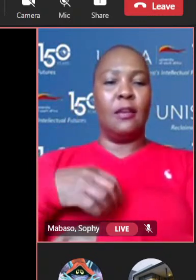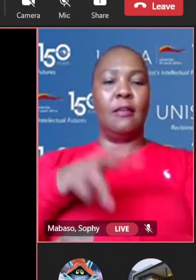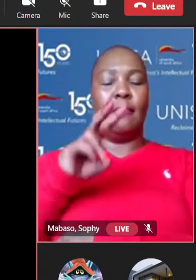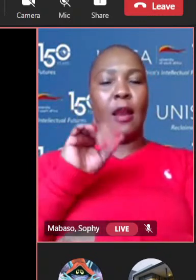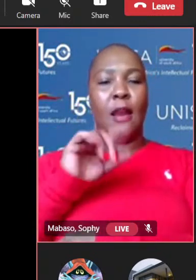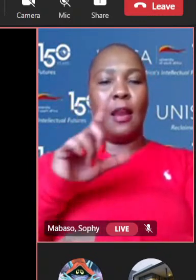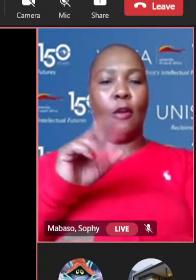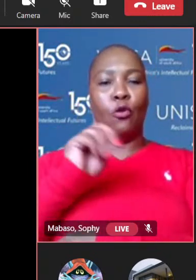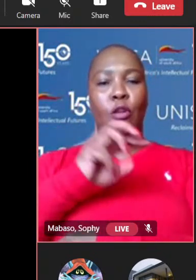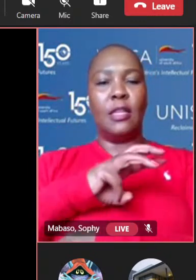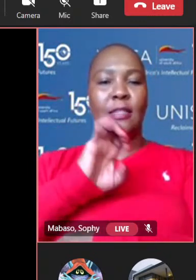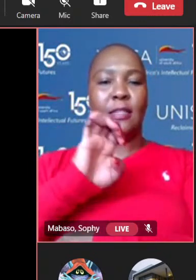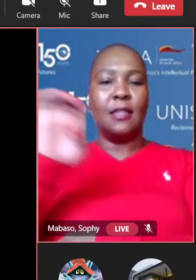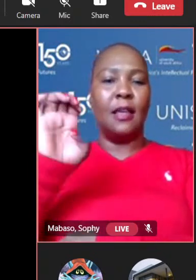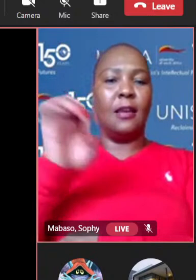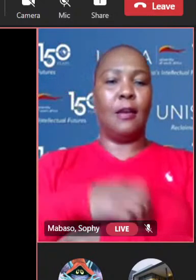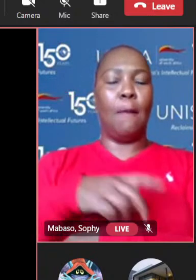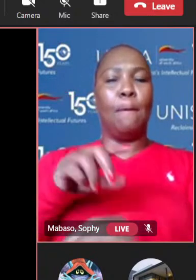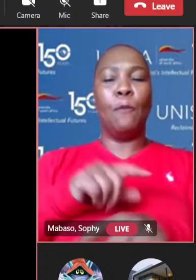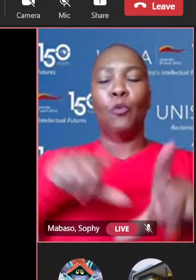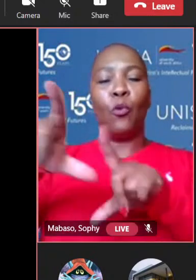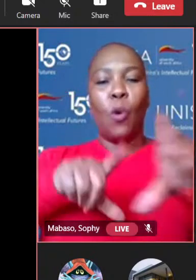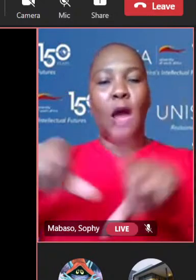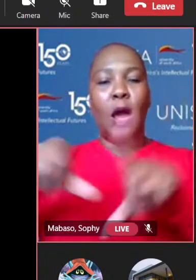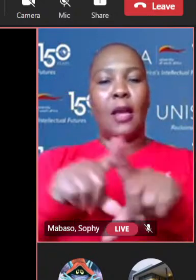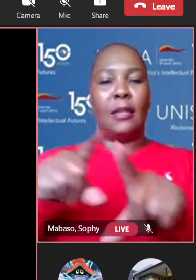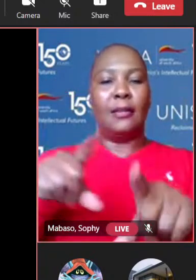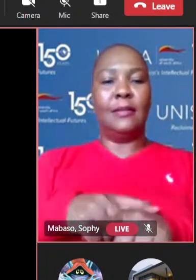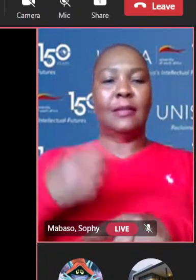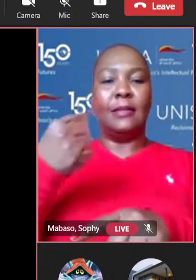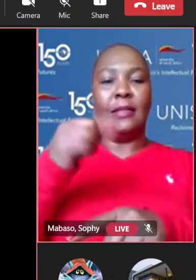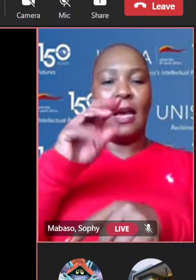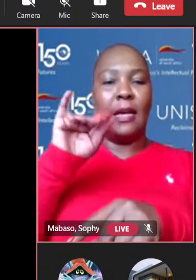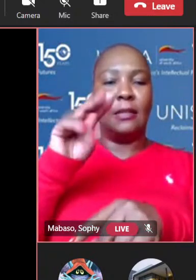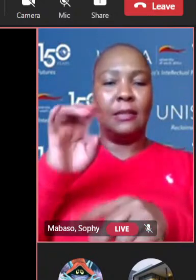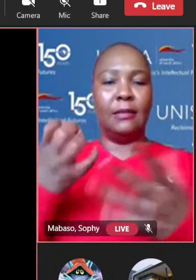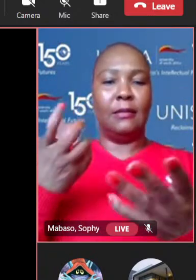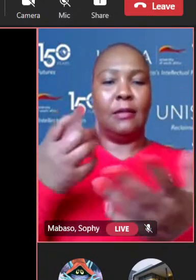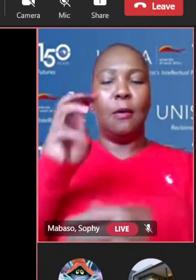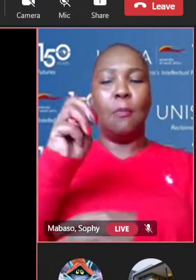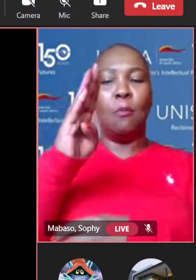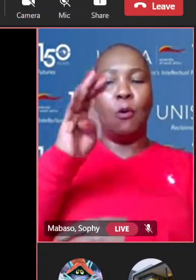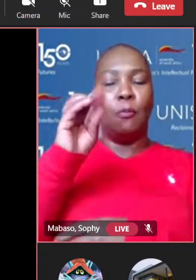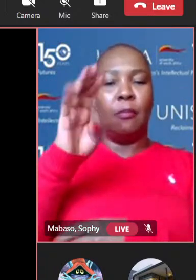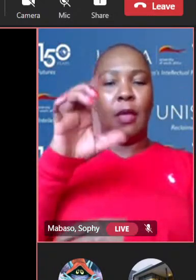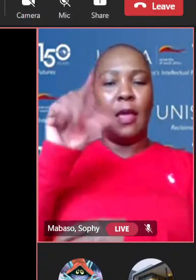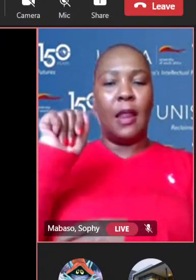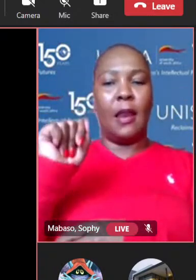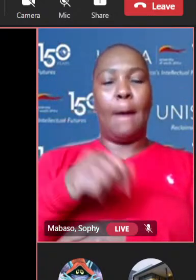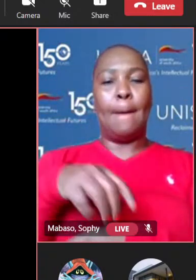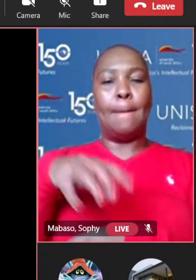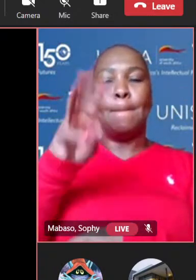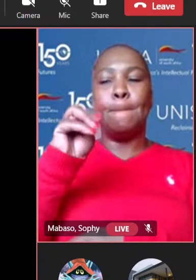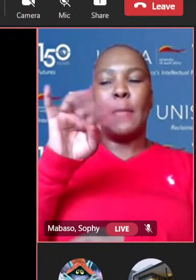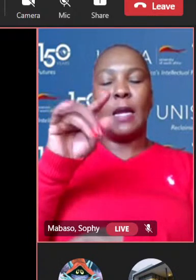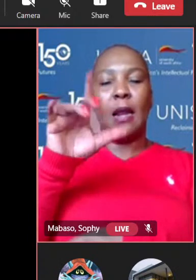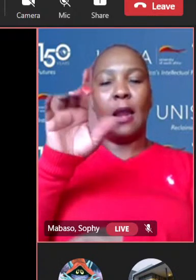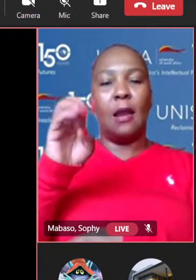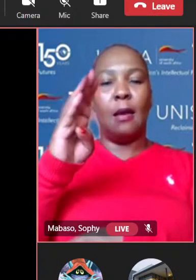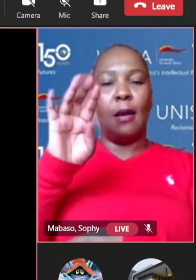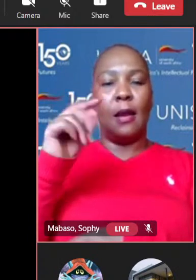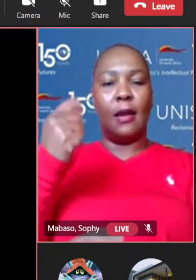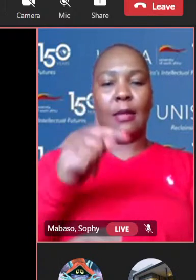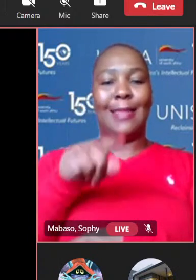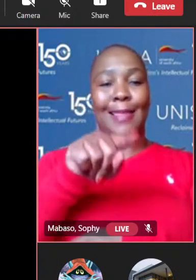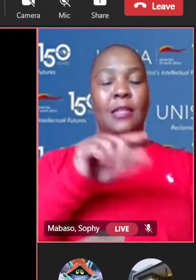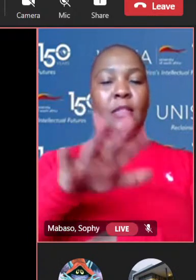Northeastern, Polokwane, Giyani, Mbombela, and Middleburg. These are the places where you need to